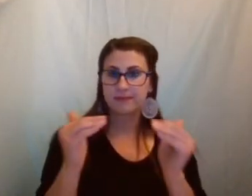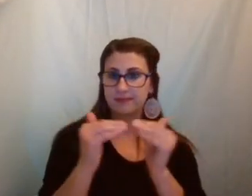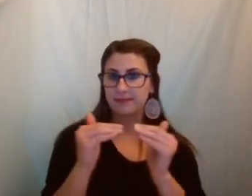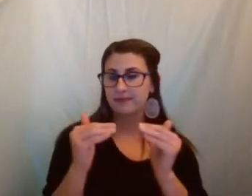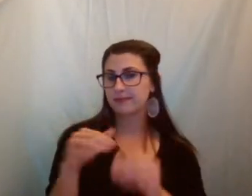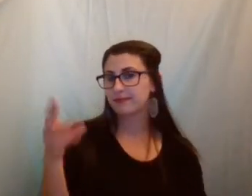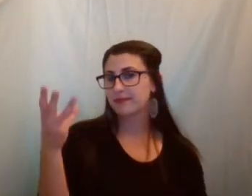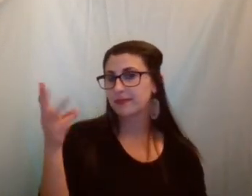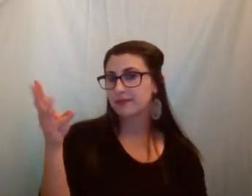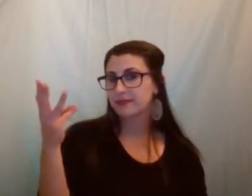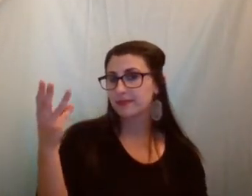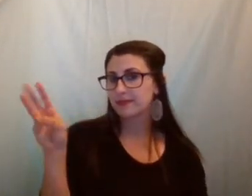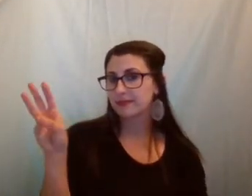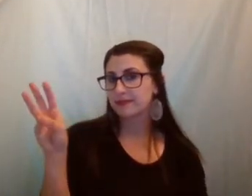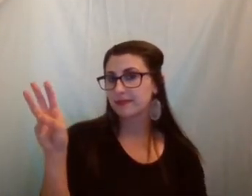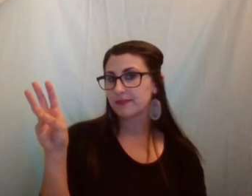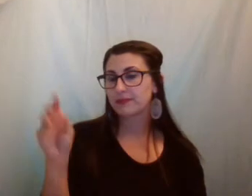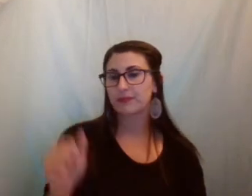All right, so 16. All